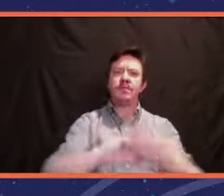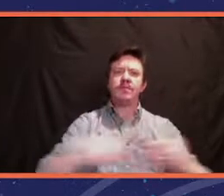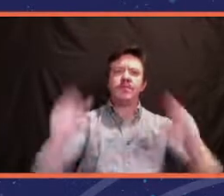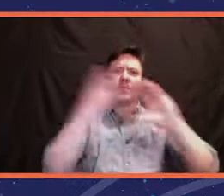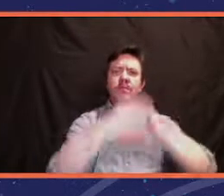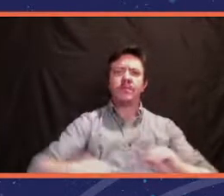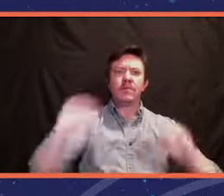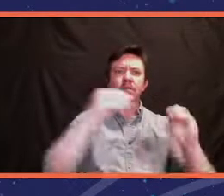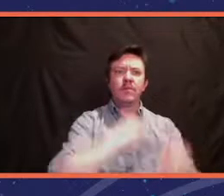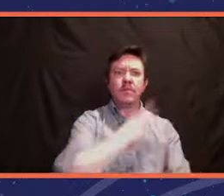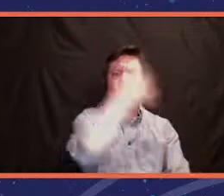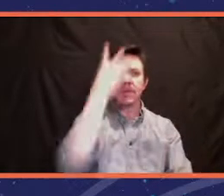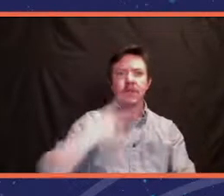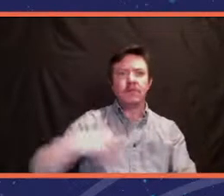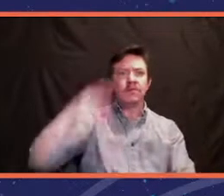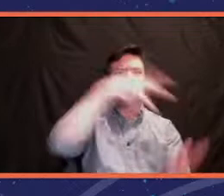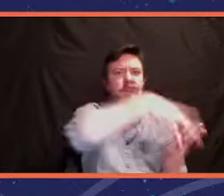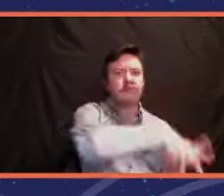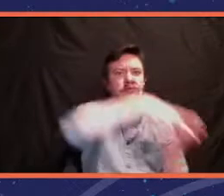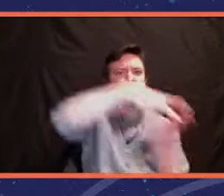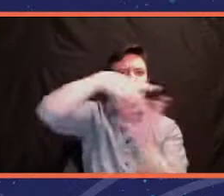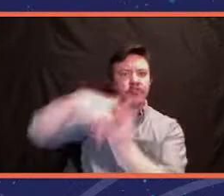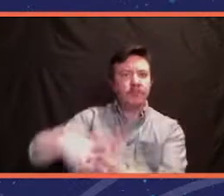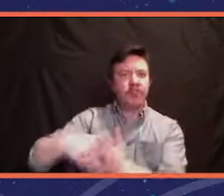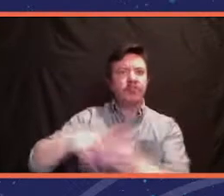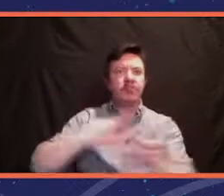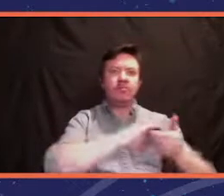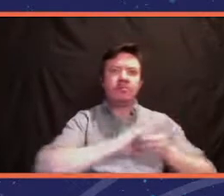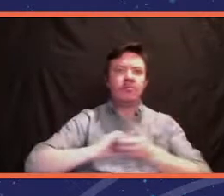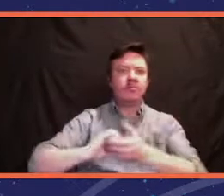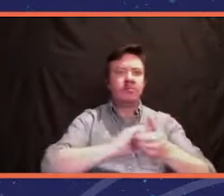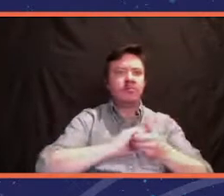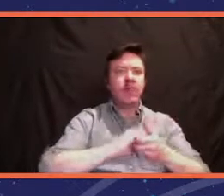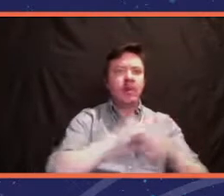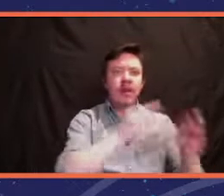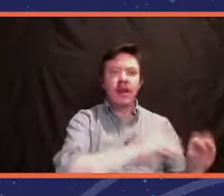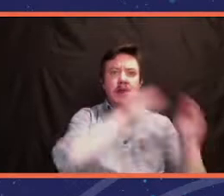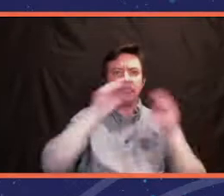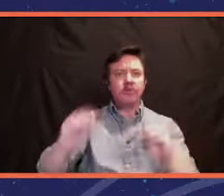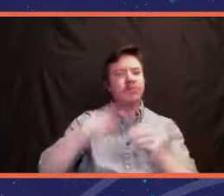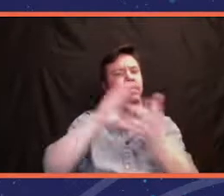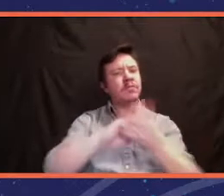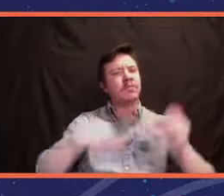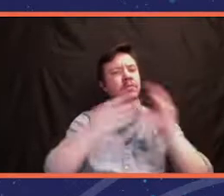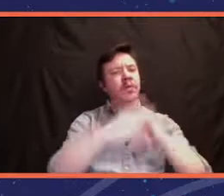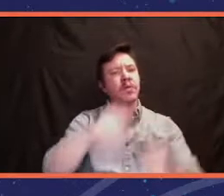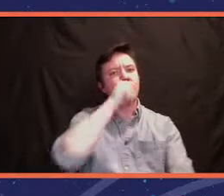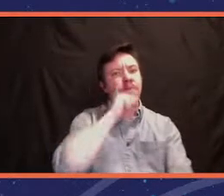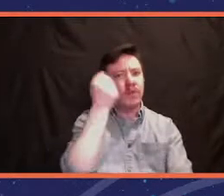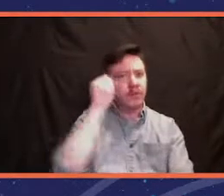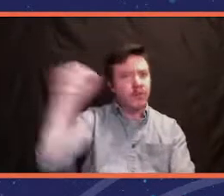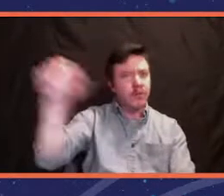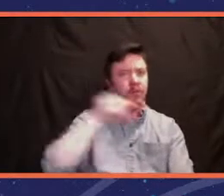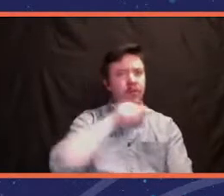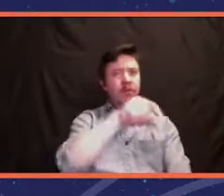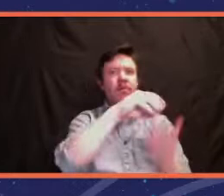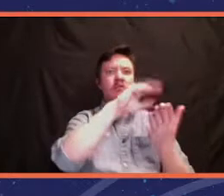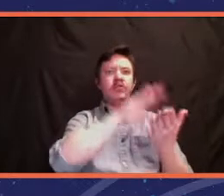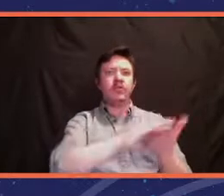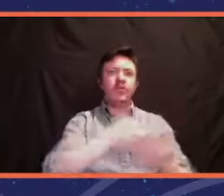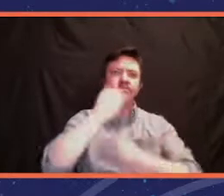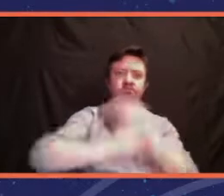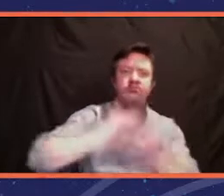ancestry, collective movements, and our stories of resiliency. She documents evolving traditions through combining